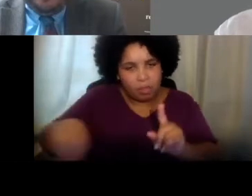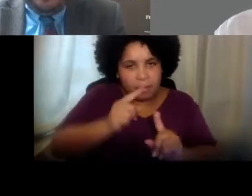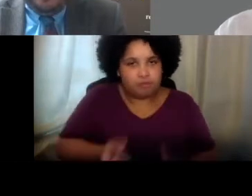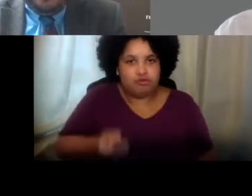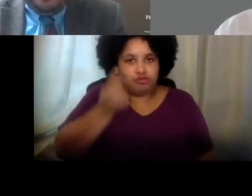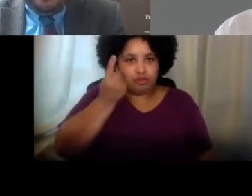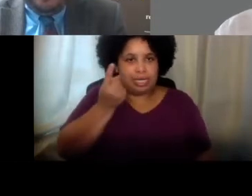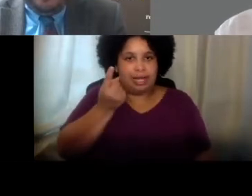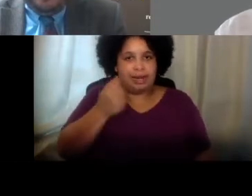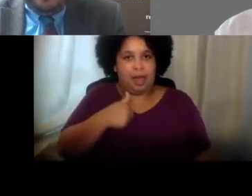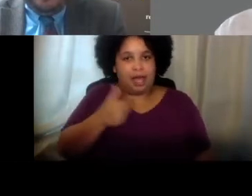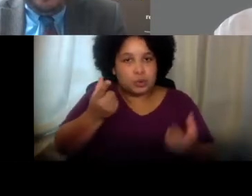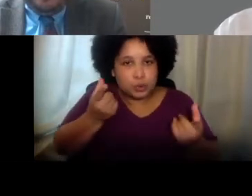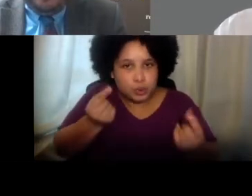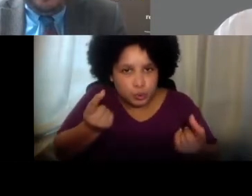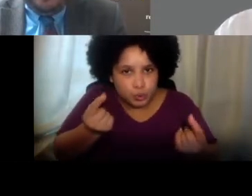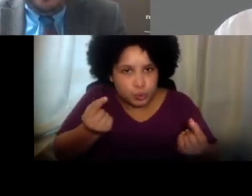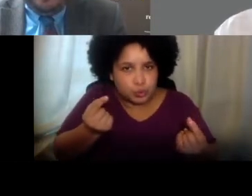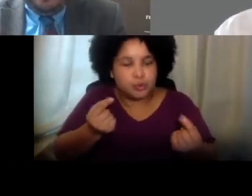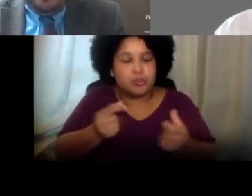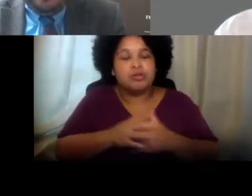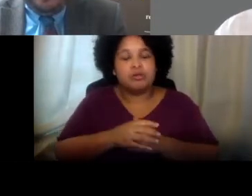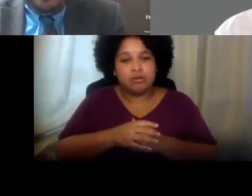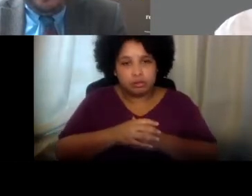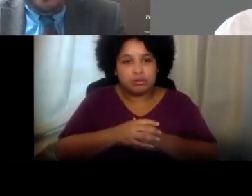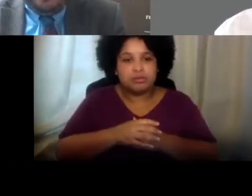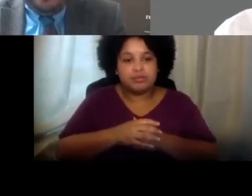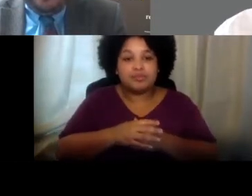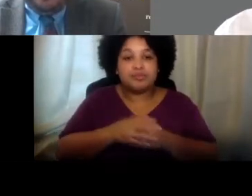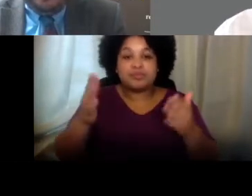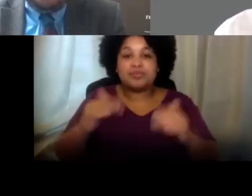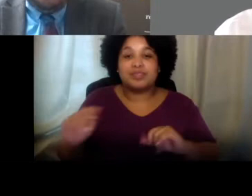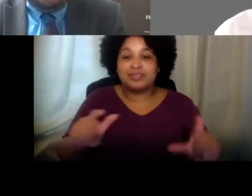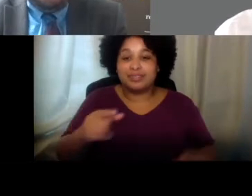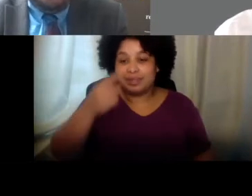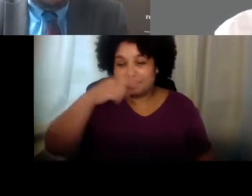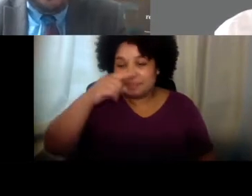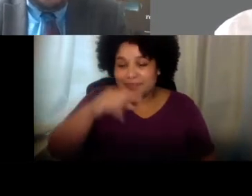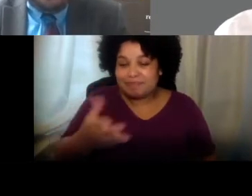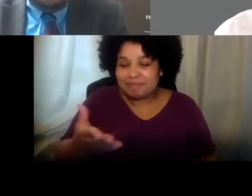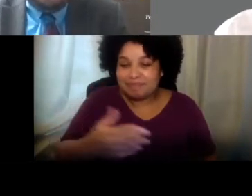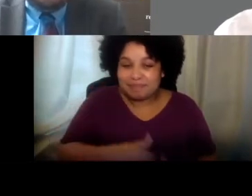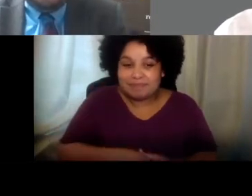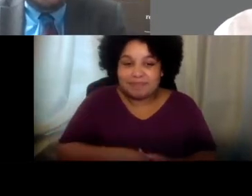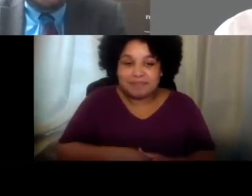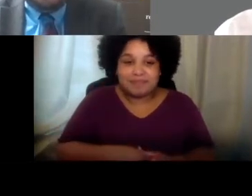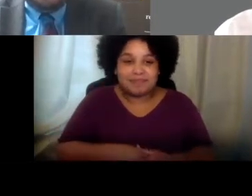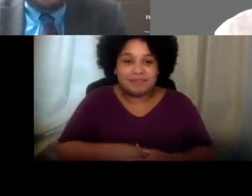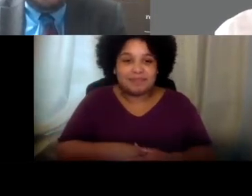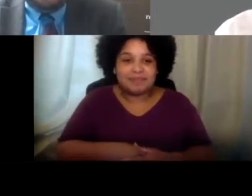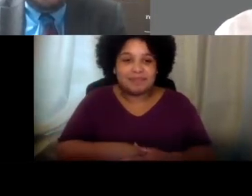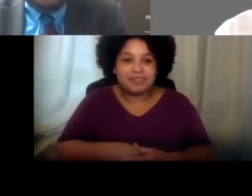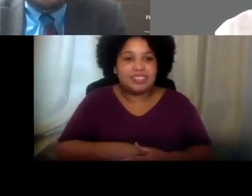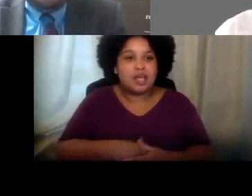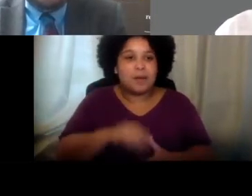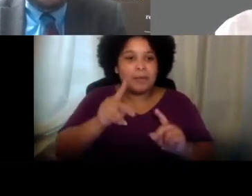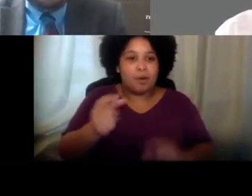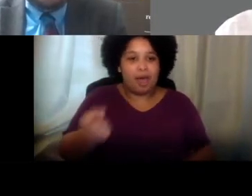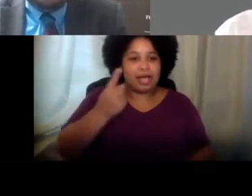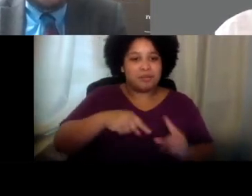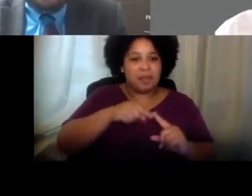what you do. And go to the next slide, please. And when people sort of ask me about